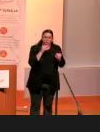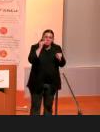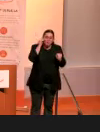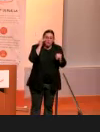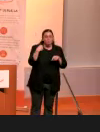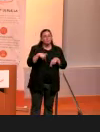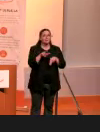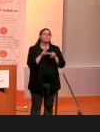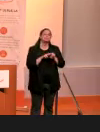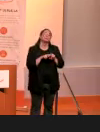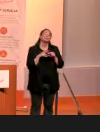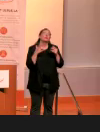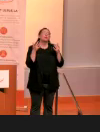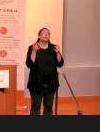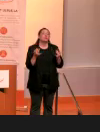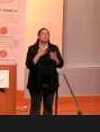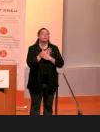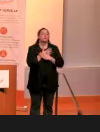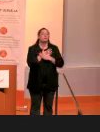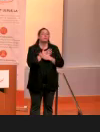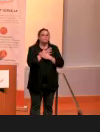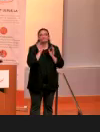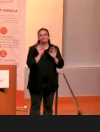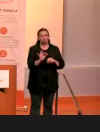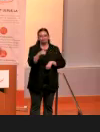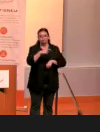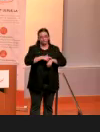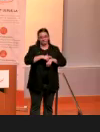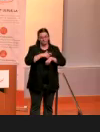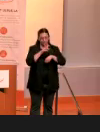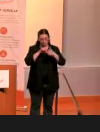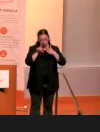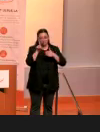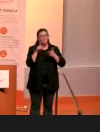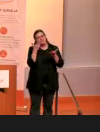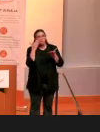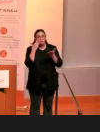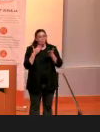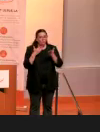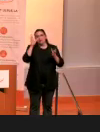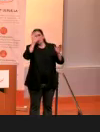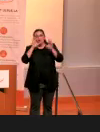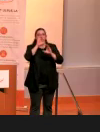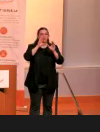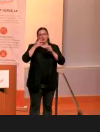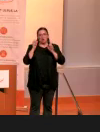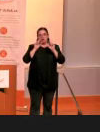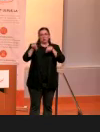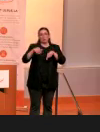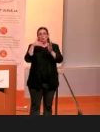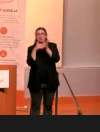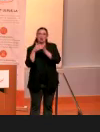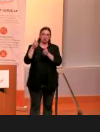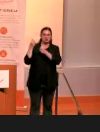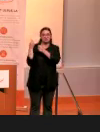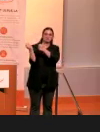and relaxing, that's the time to check your blood pressure, okay? Because, running into the office after trying to find a parking spot and, dealing with